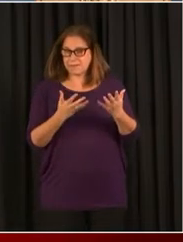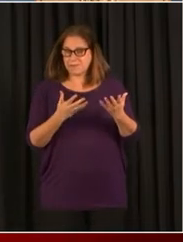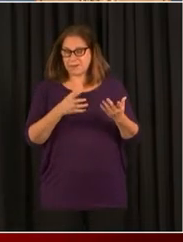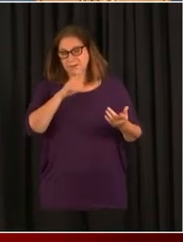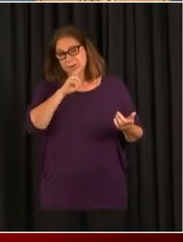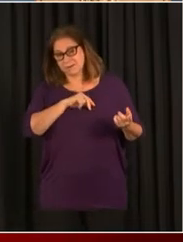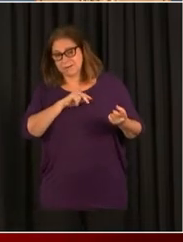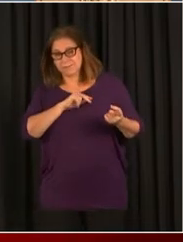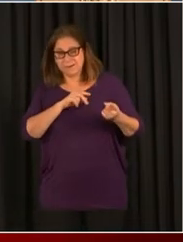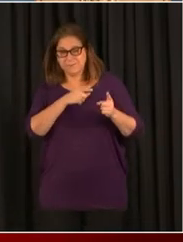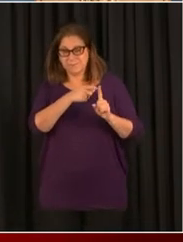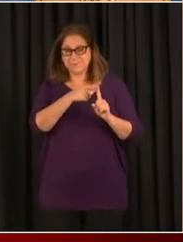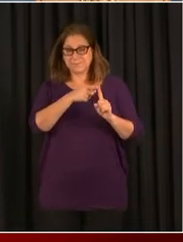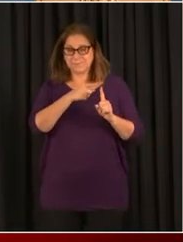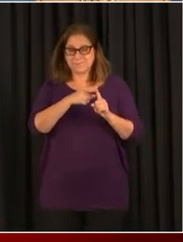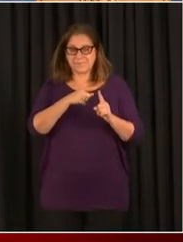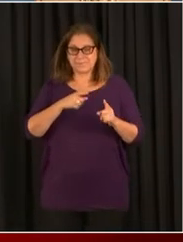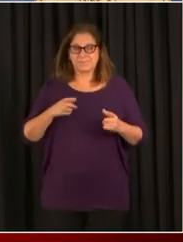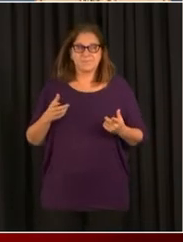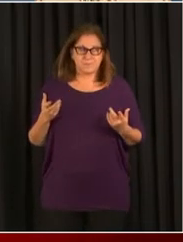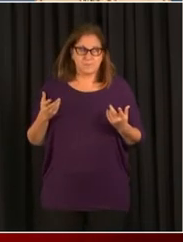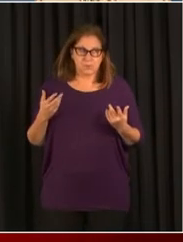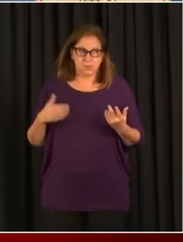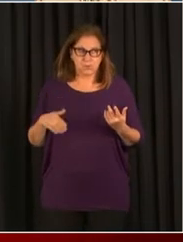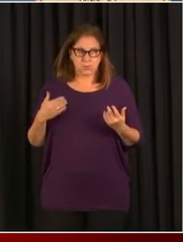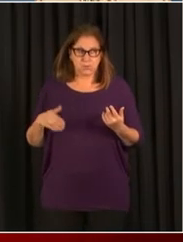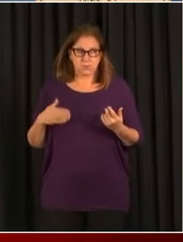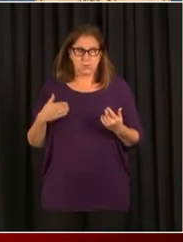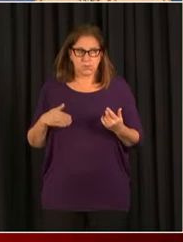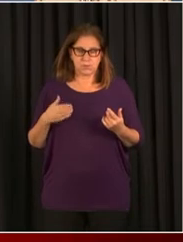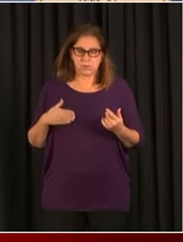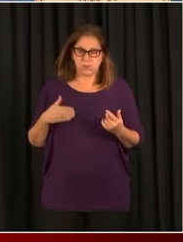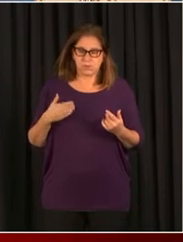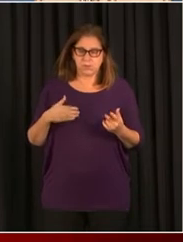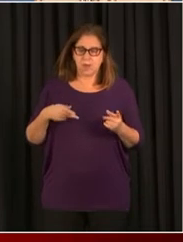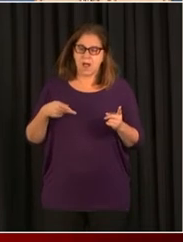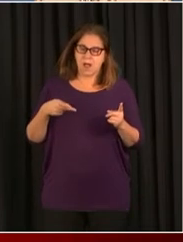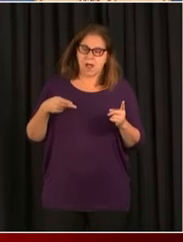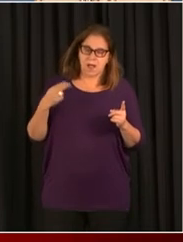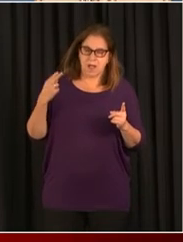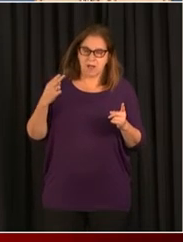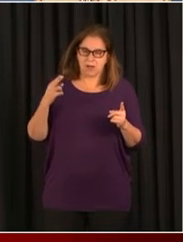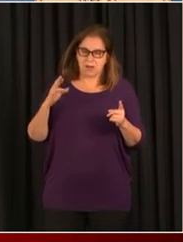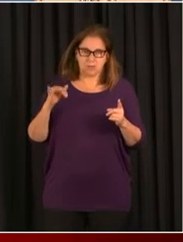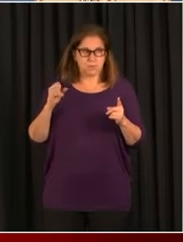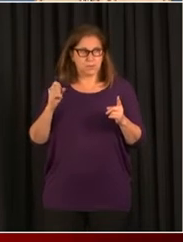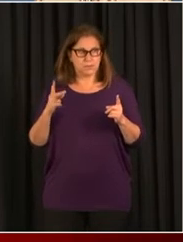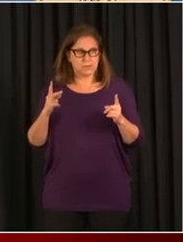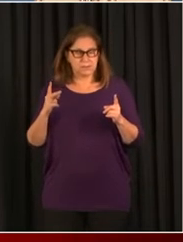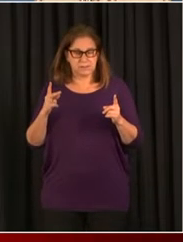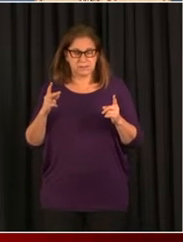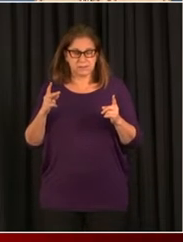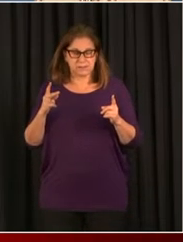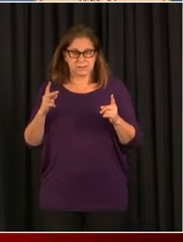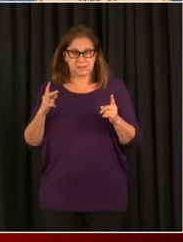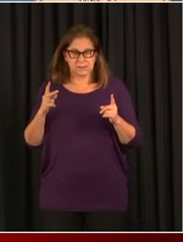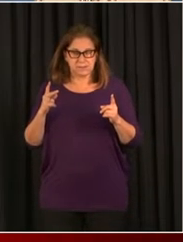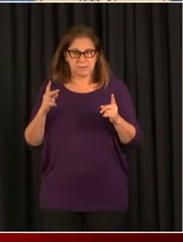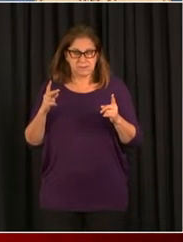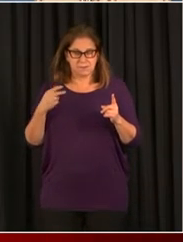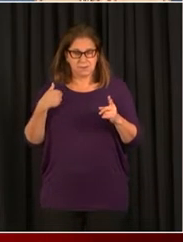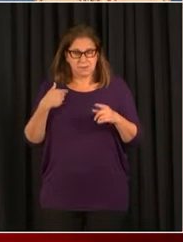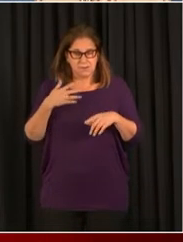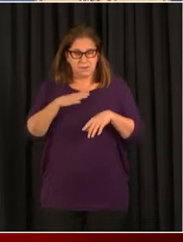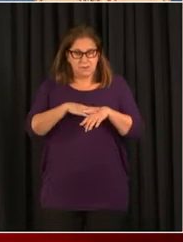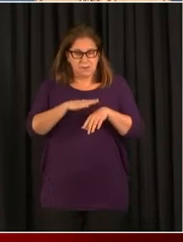for all that I have. And so we want to share advice today about and have you start